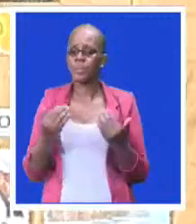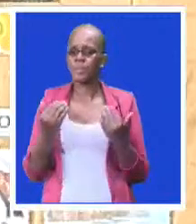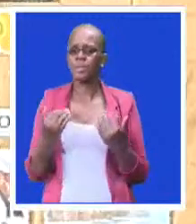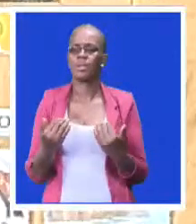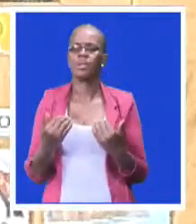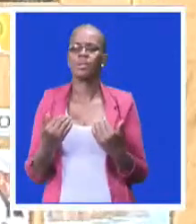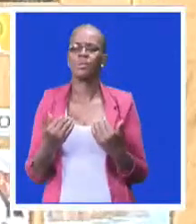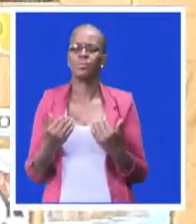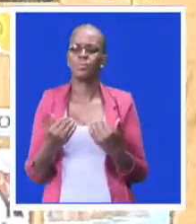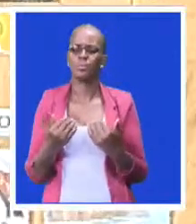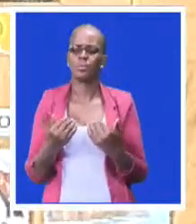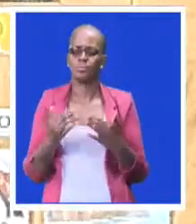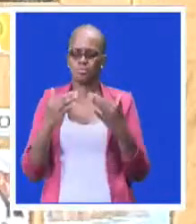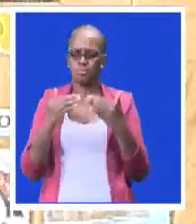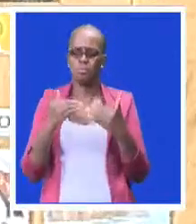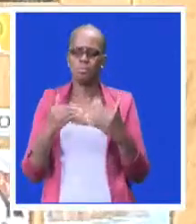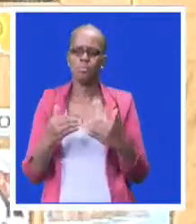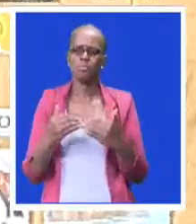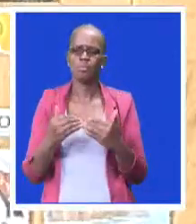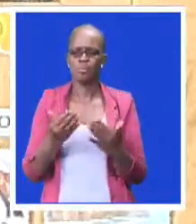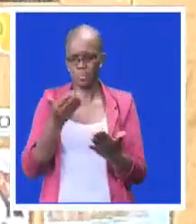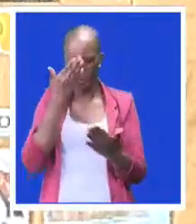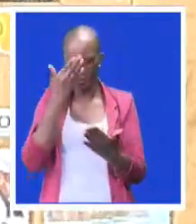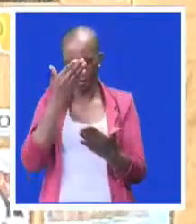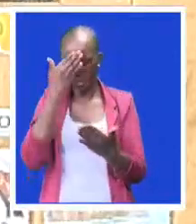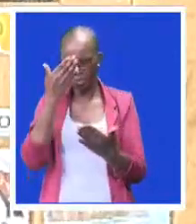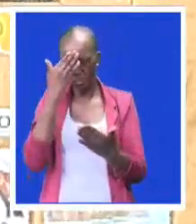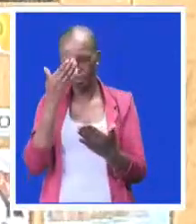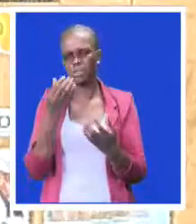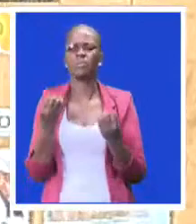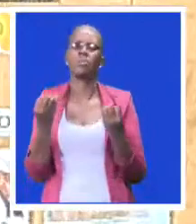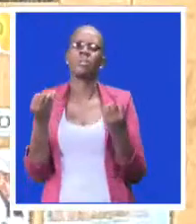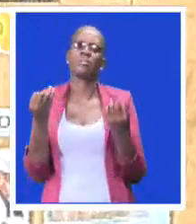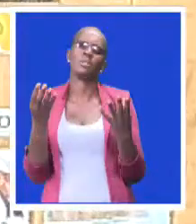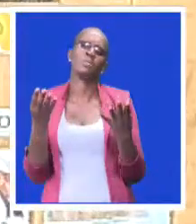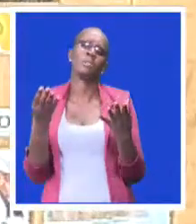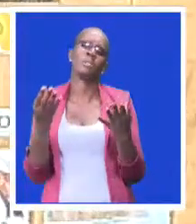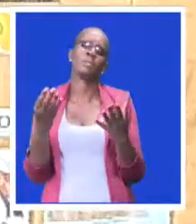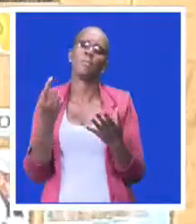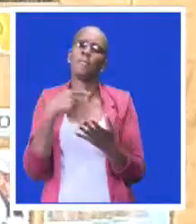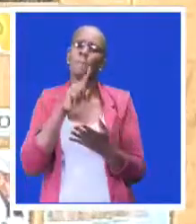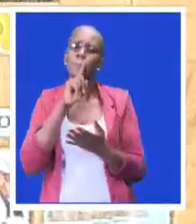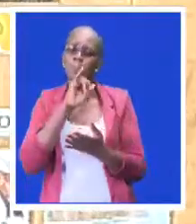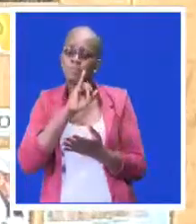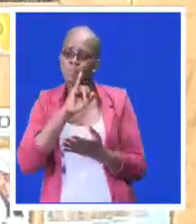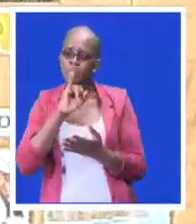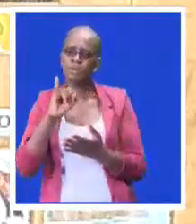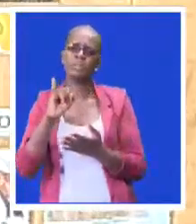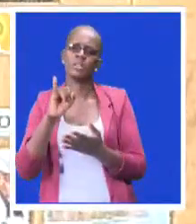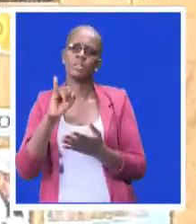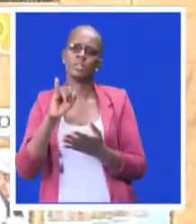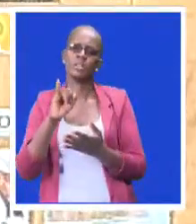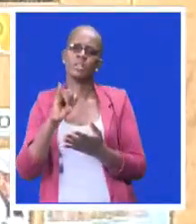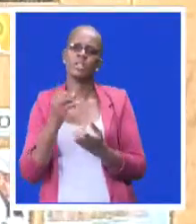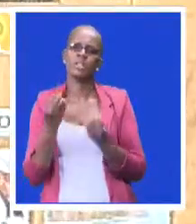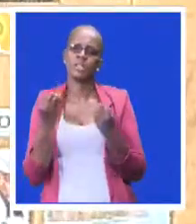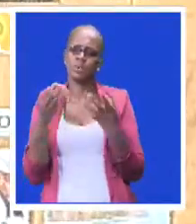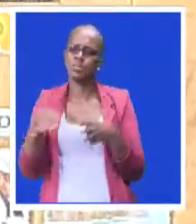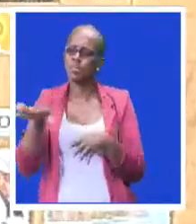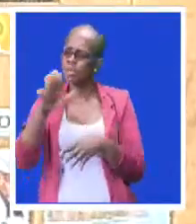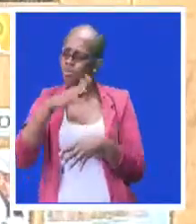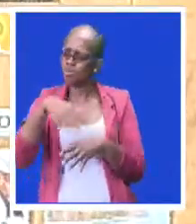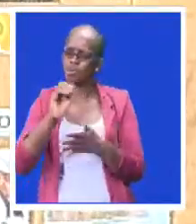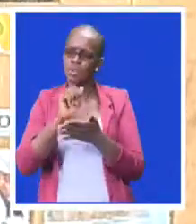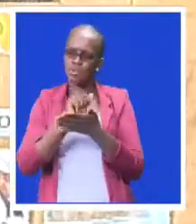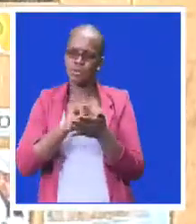for this week. Right, before we get to our number, I'd like us to count from 1 up to 20.